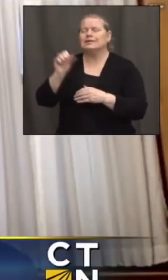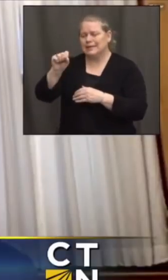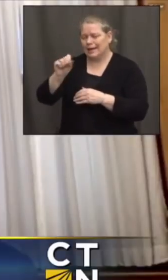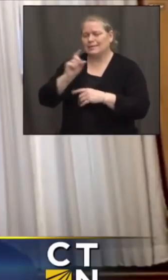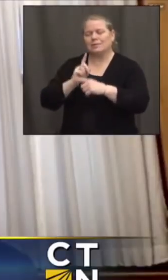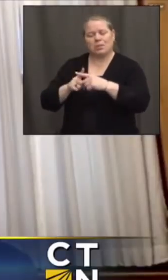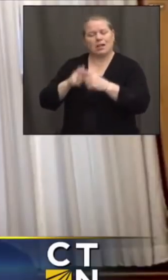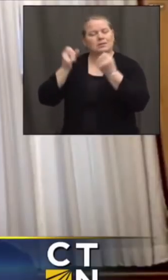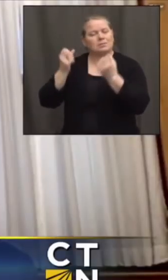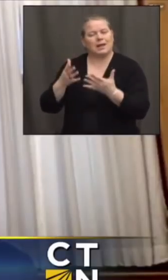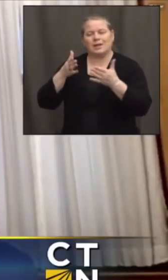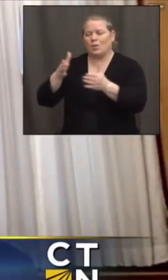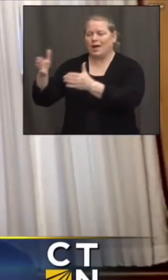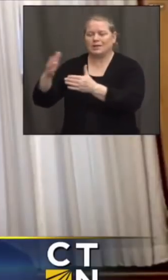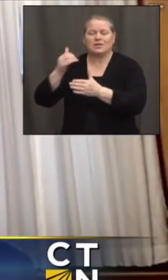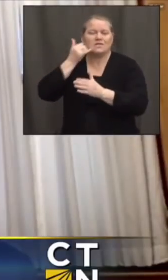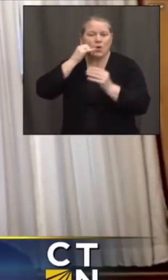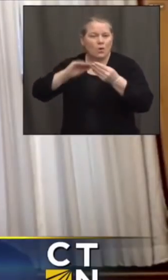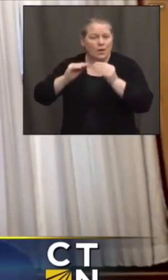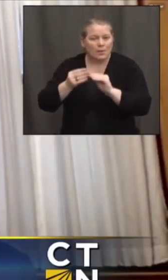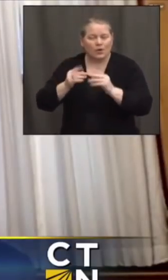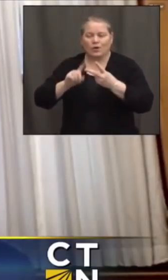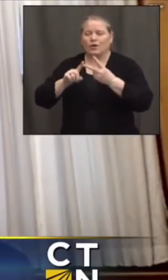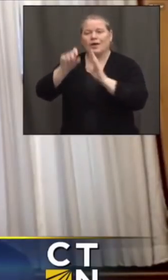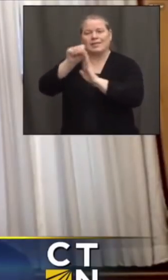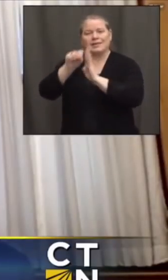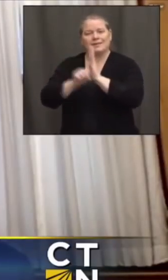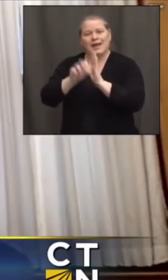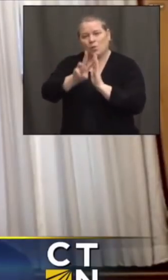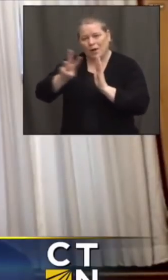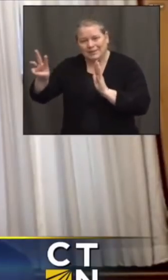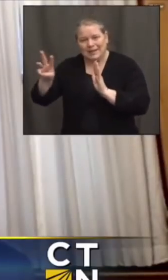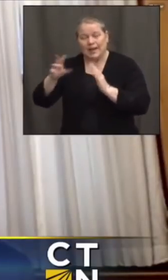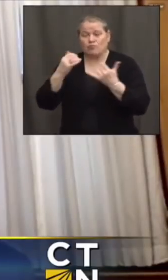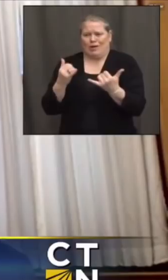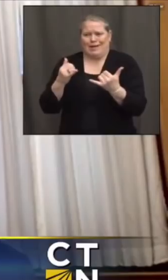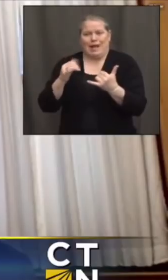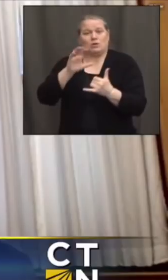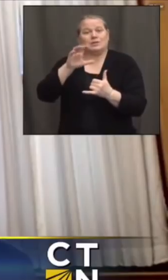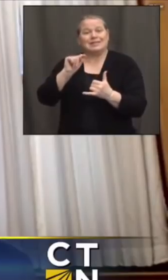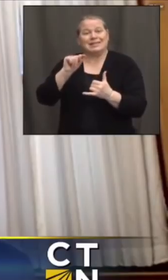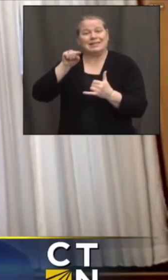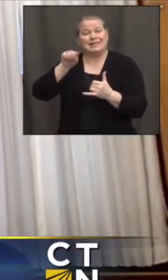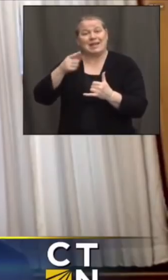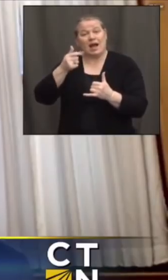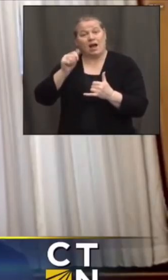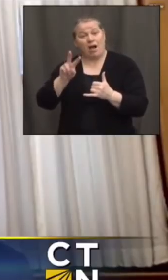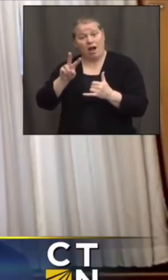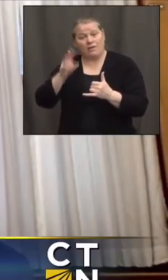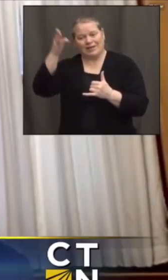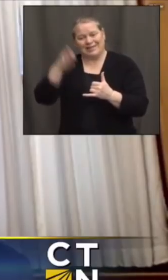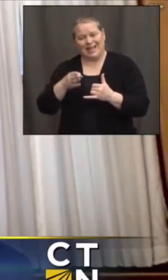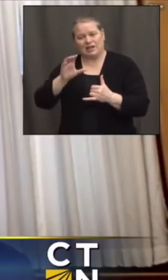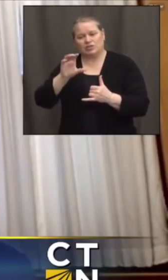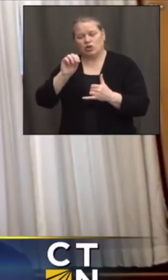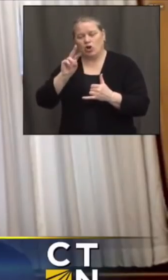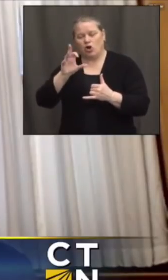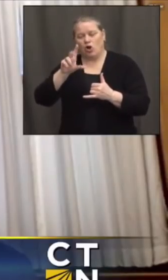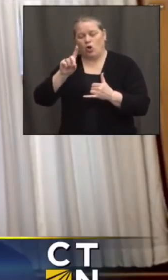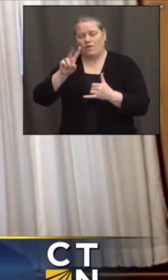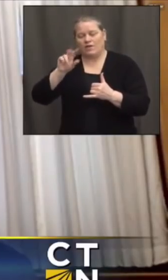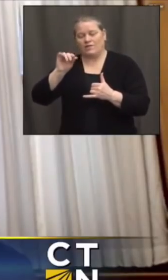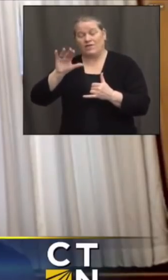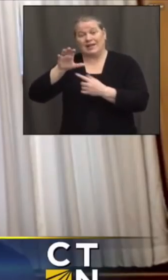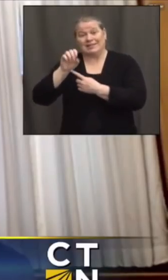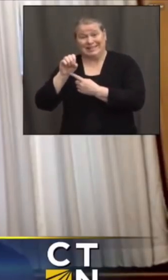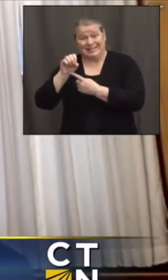there's that phone line. You can go on the state's website right at the top now, the ct.gov/COVID vaccine, type in your zip code. It'll pop